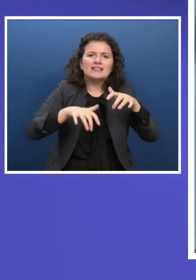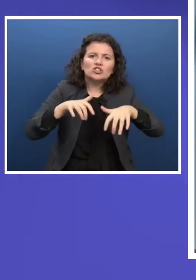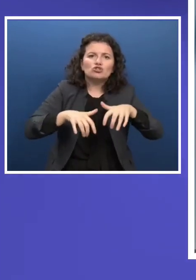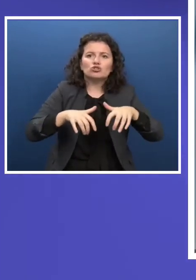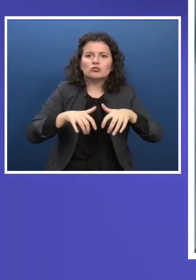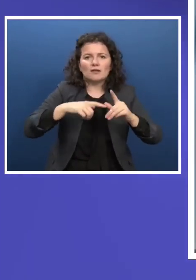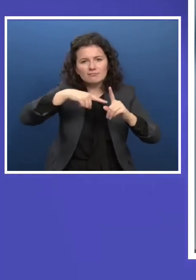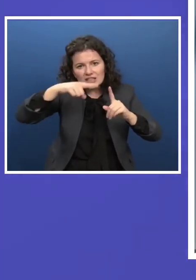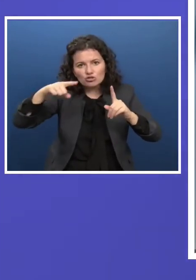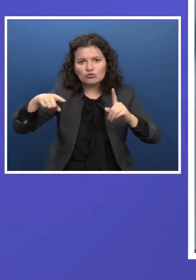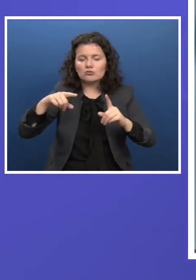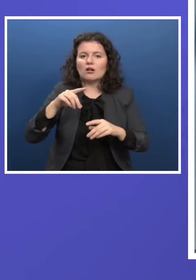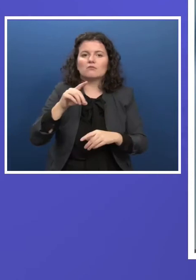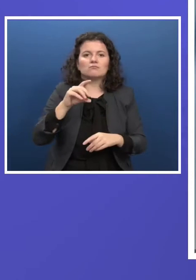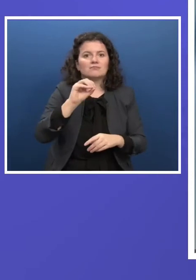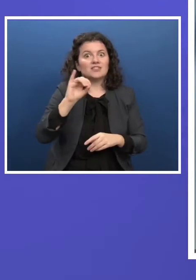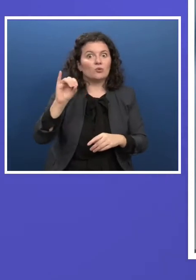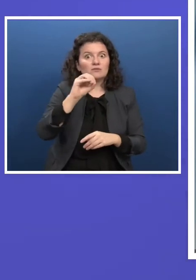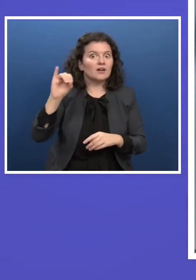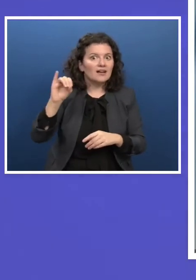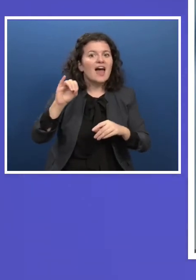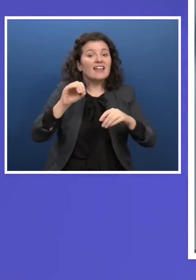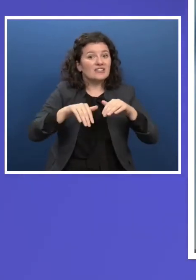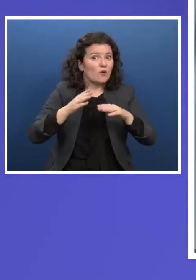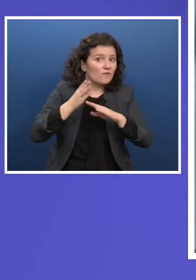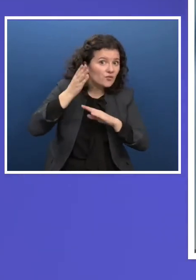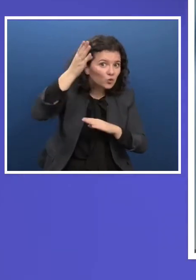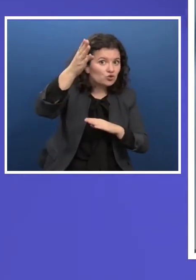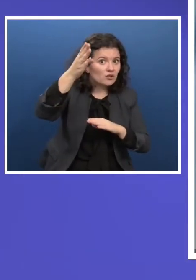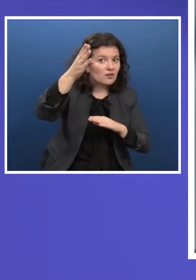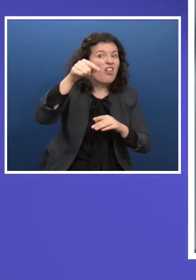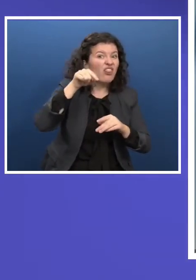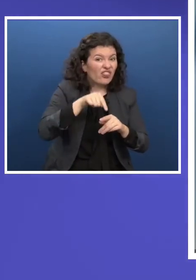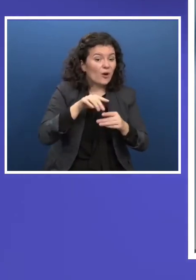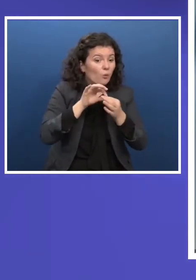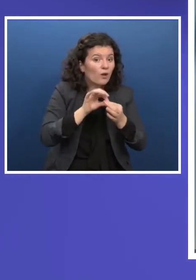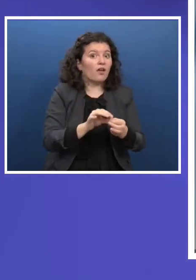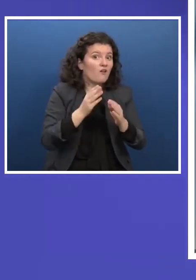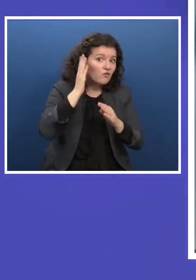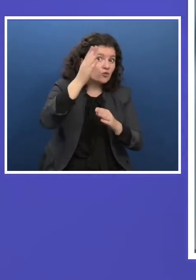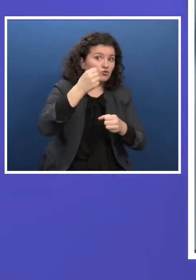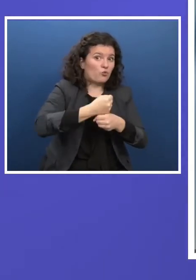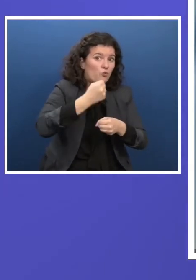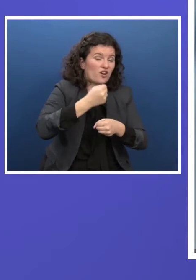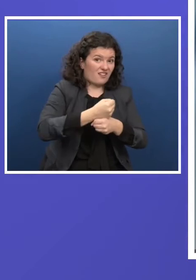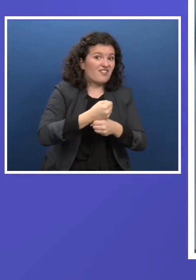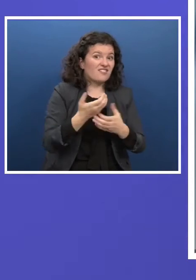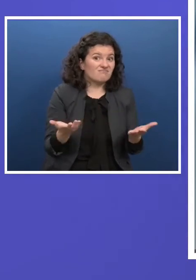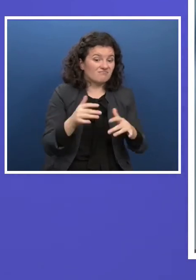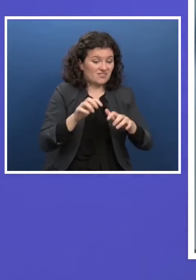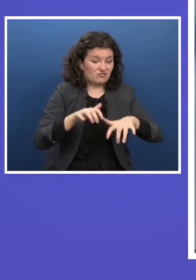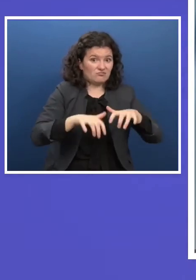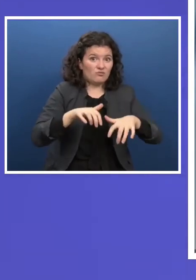future is very important in the context of health jobs moving forward. So if we start with having, even